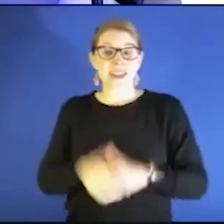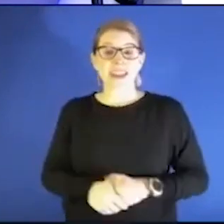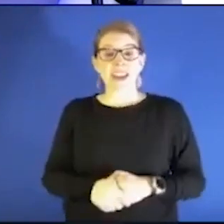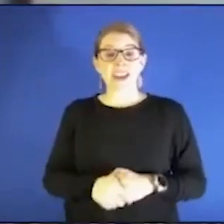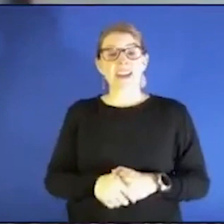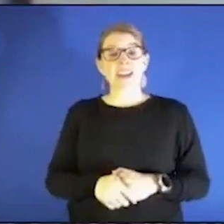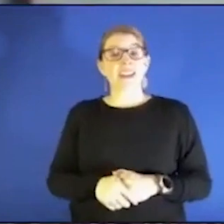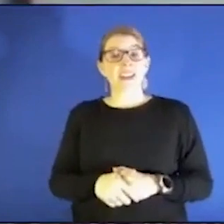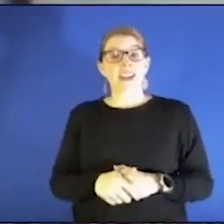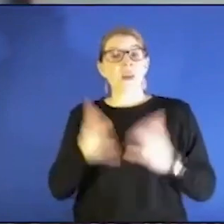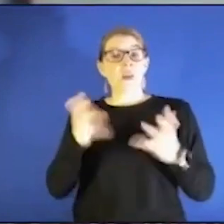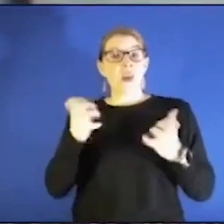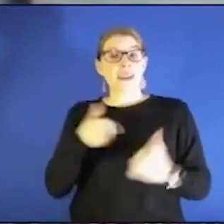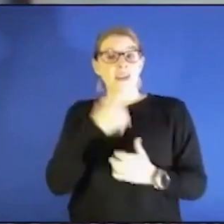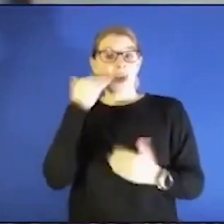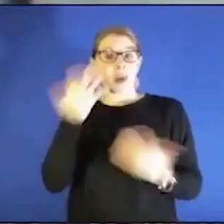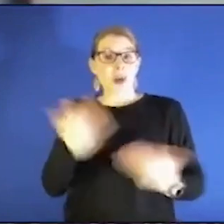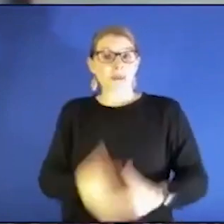know?